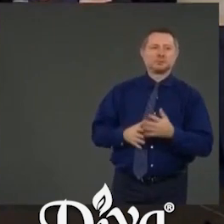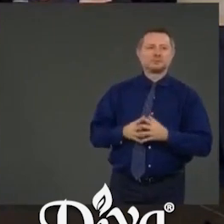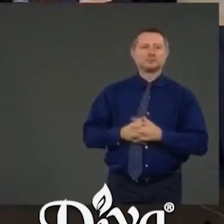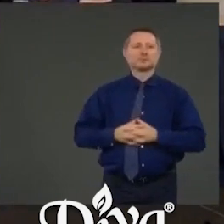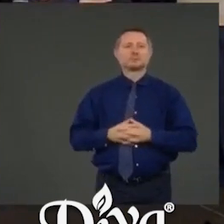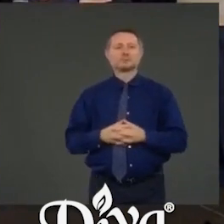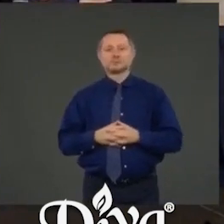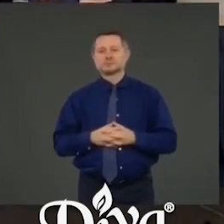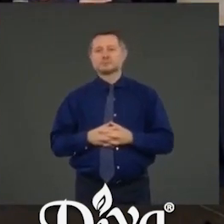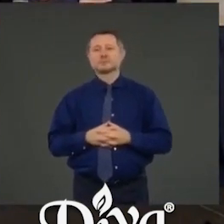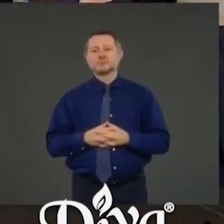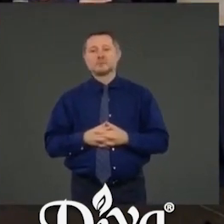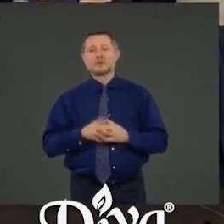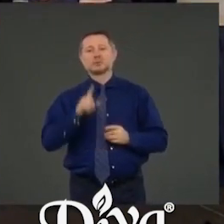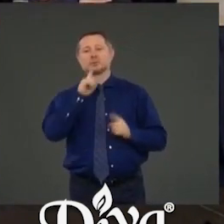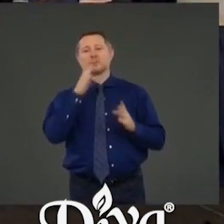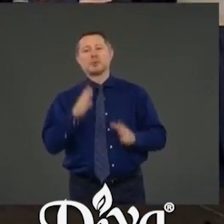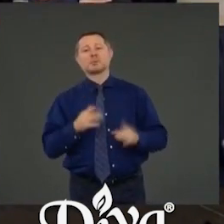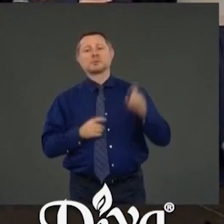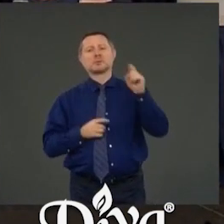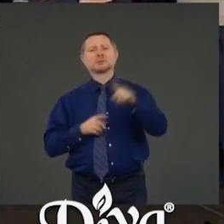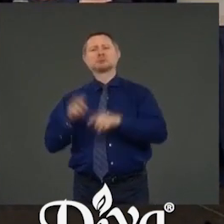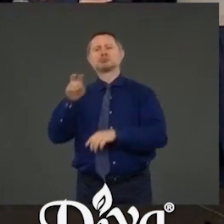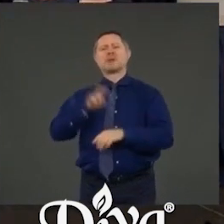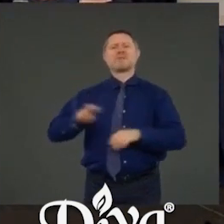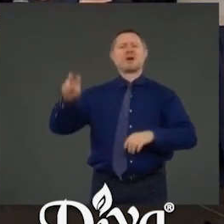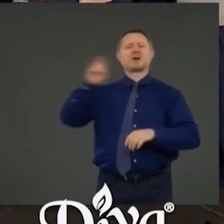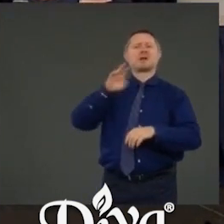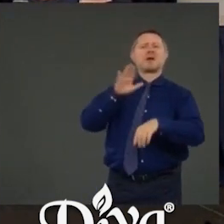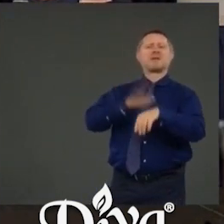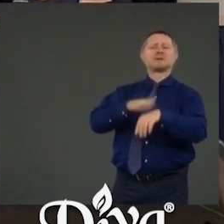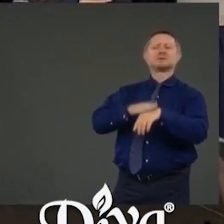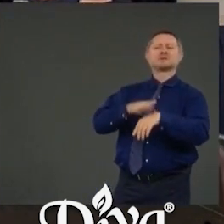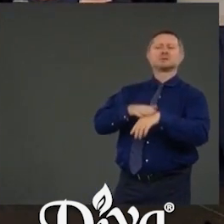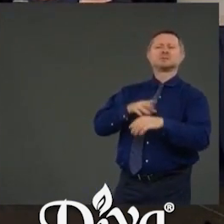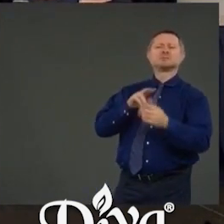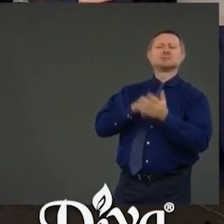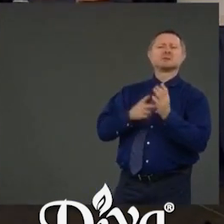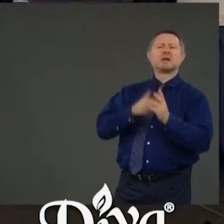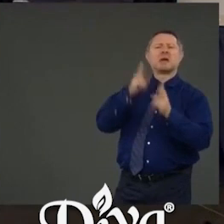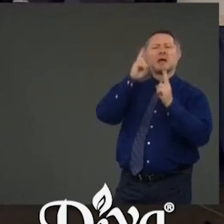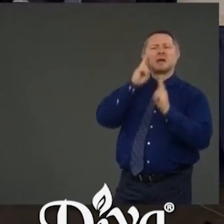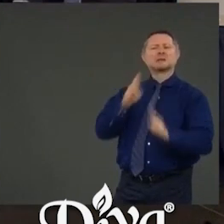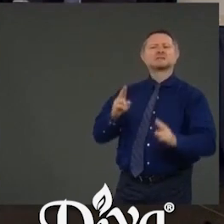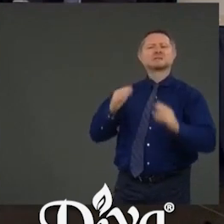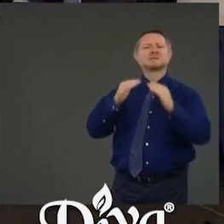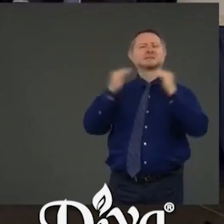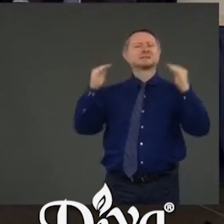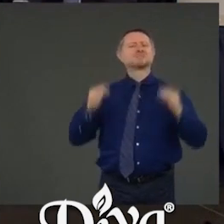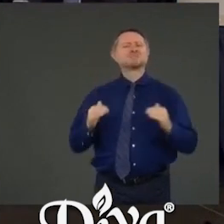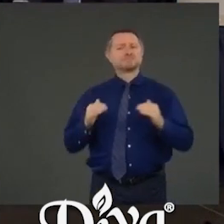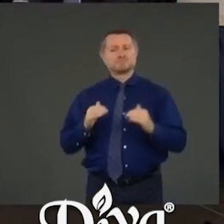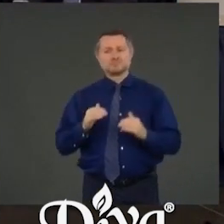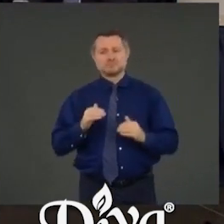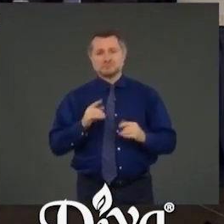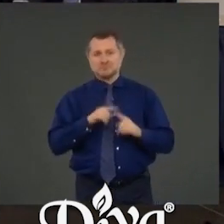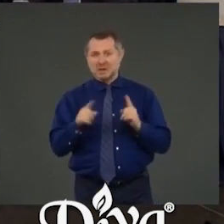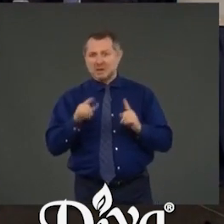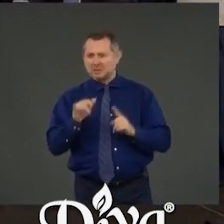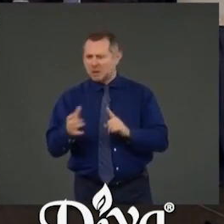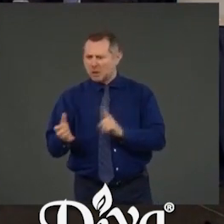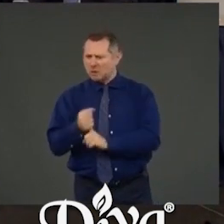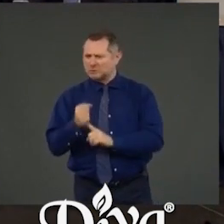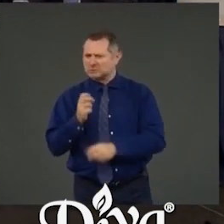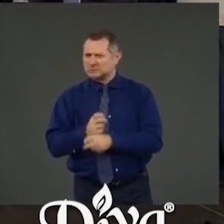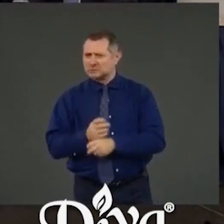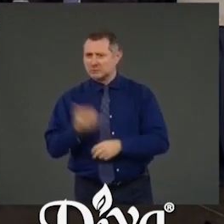travel advisory, it seems like it's an honor system until you get caught or called out. I mean, other states like Florida, they make travelers fill out